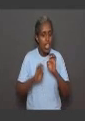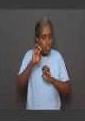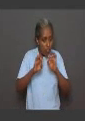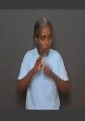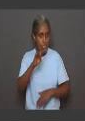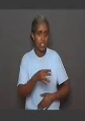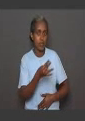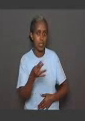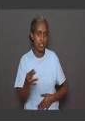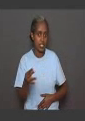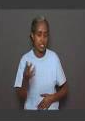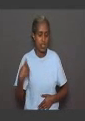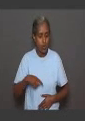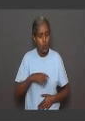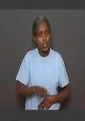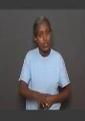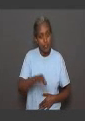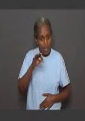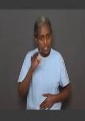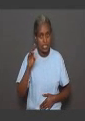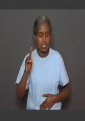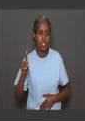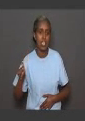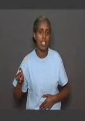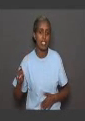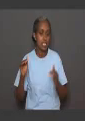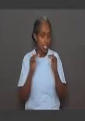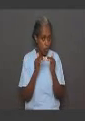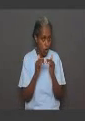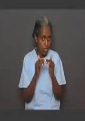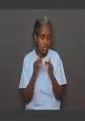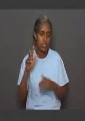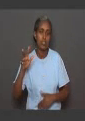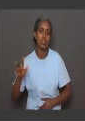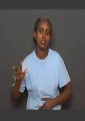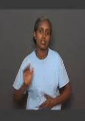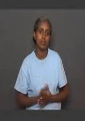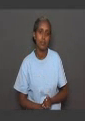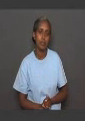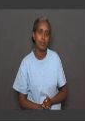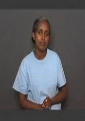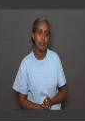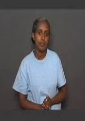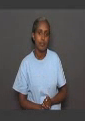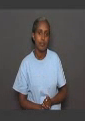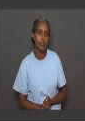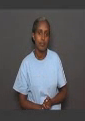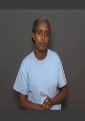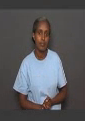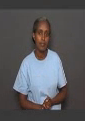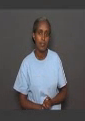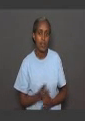If we evaluate the matrix, we find that dx equals 3.